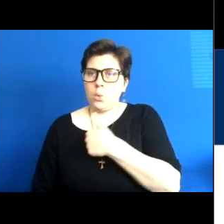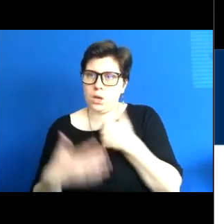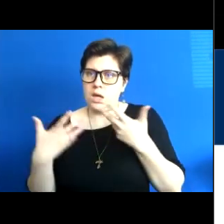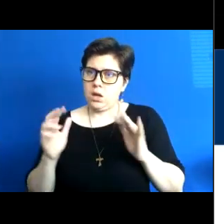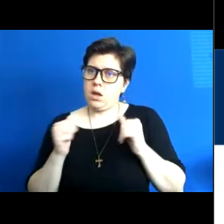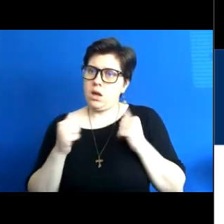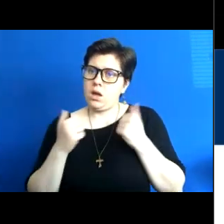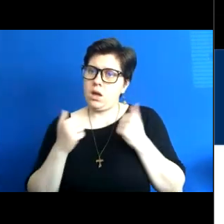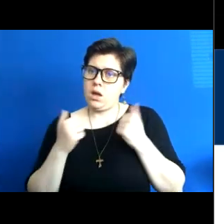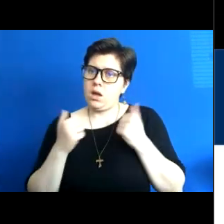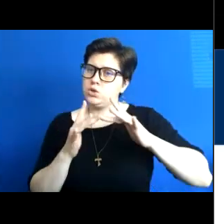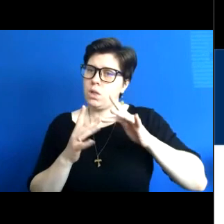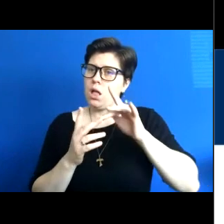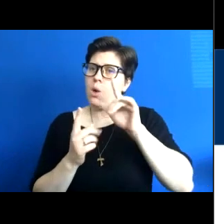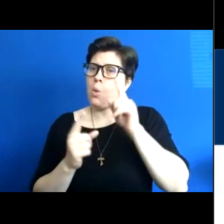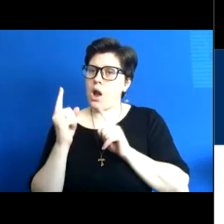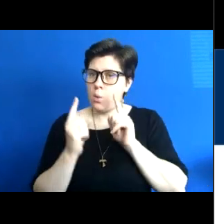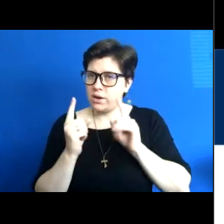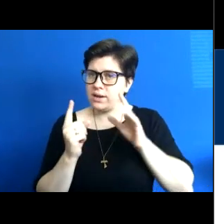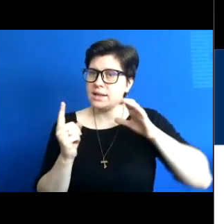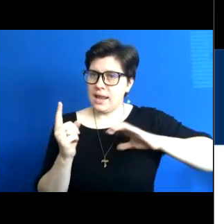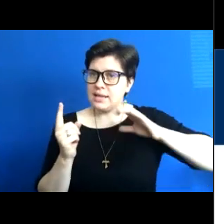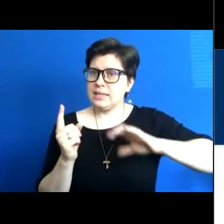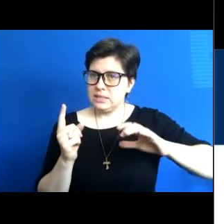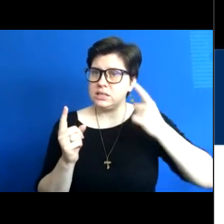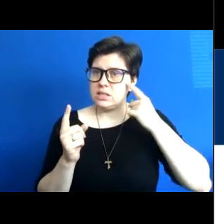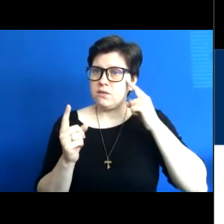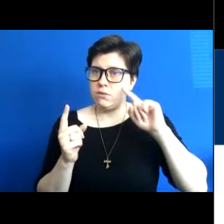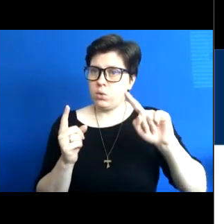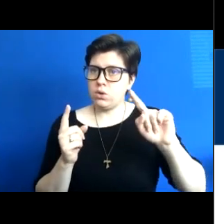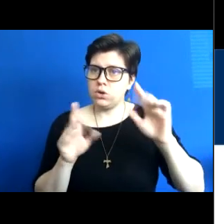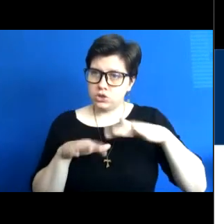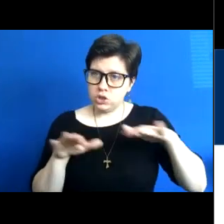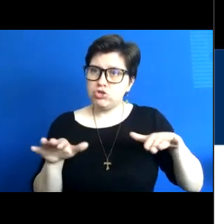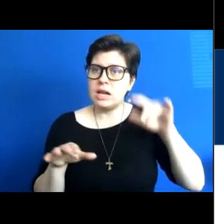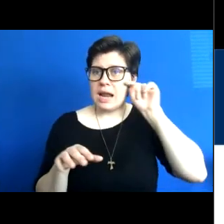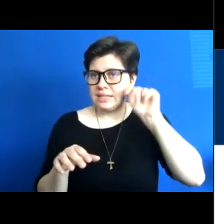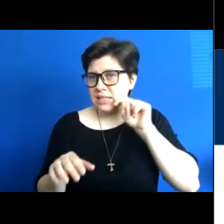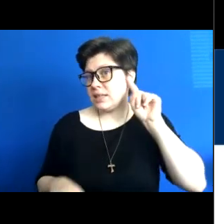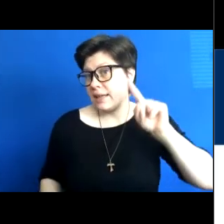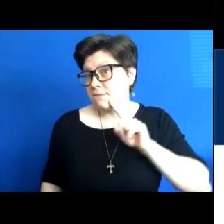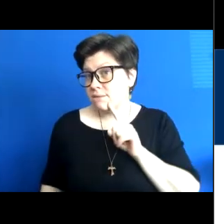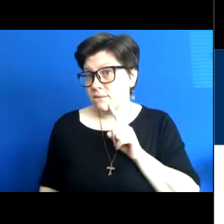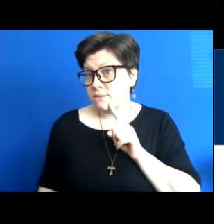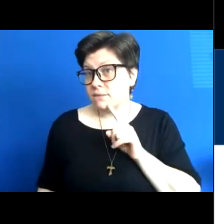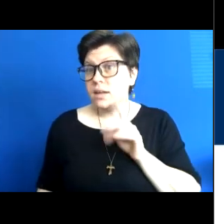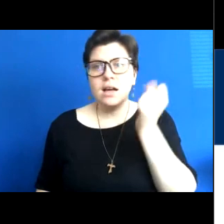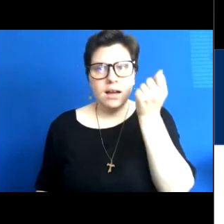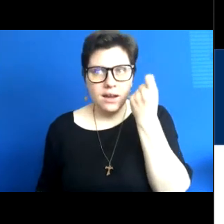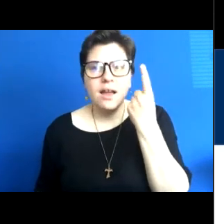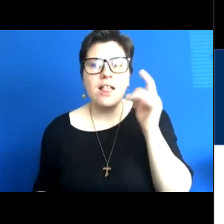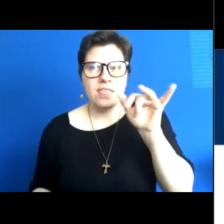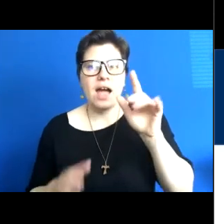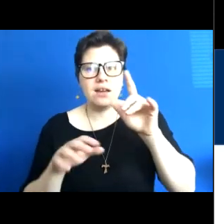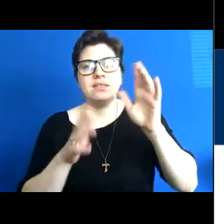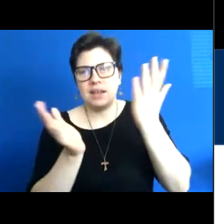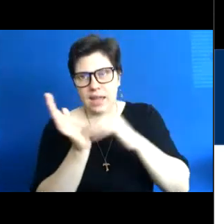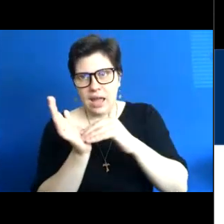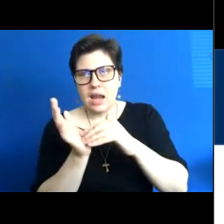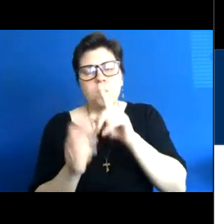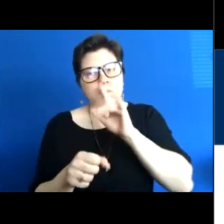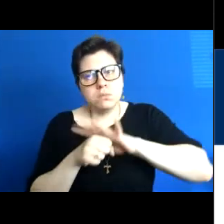virtual one-on-one catechesis for our children and teens who are deaf. And at that time, again, we make